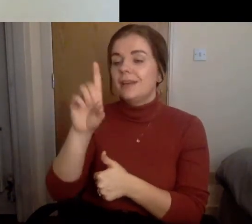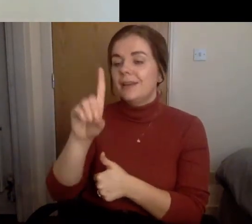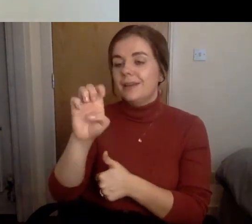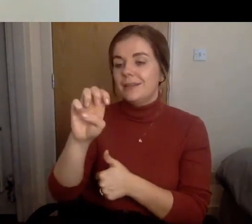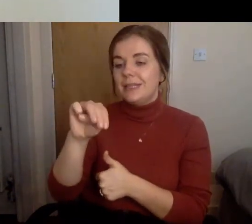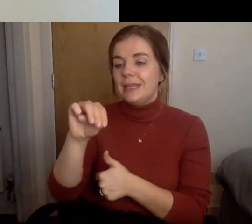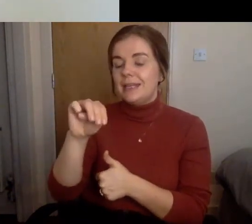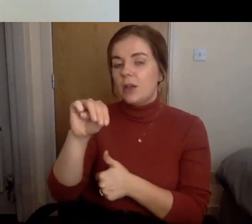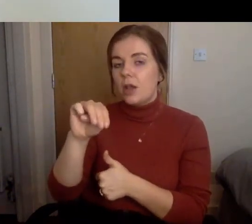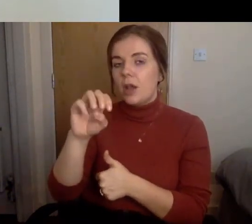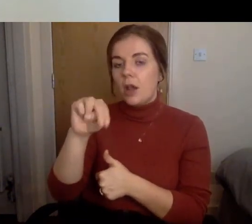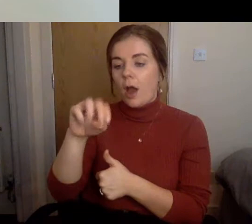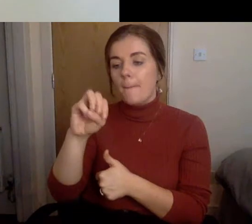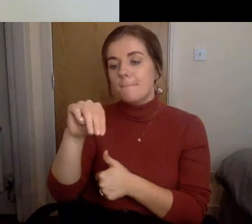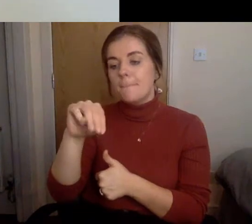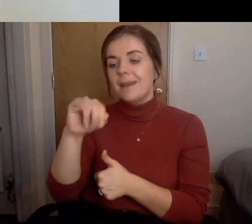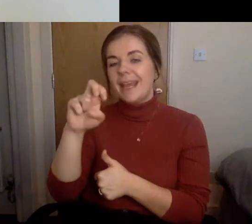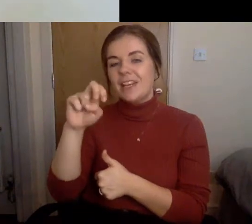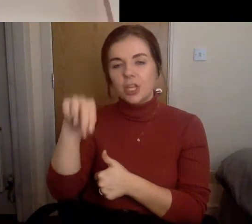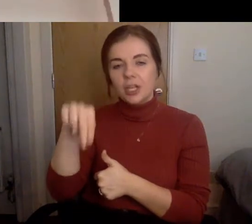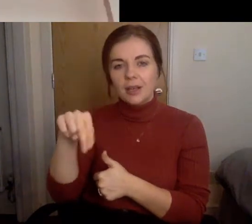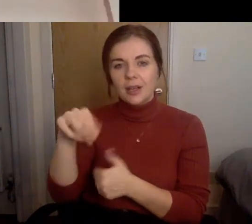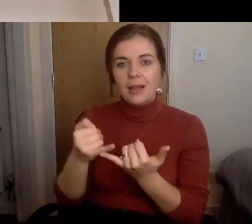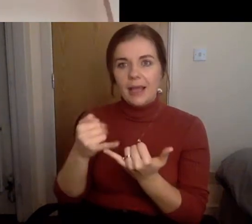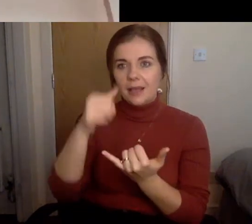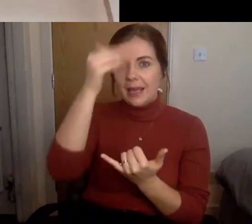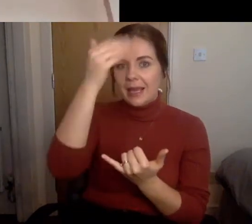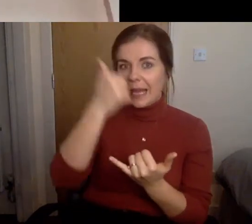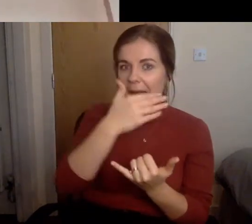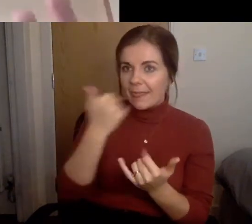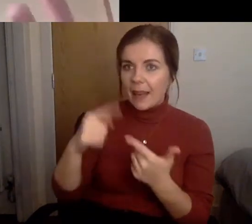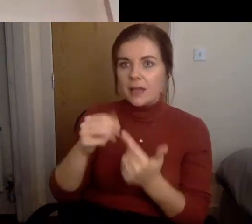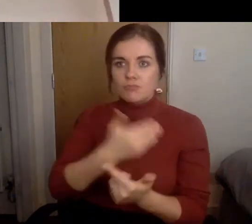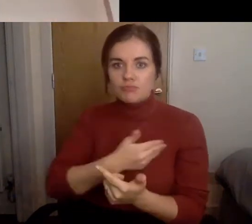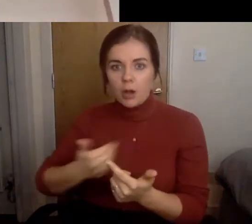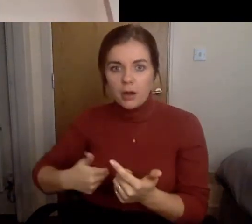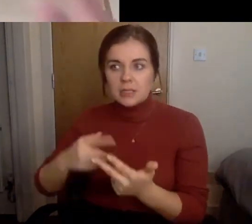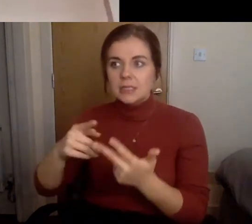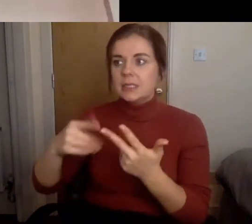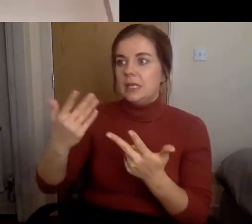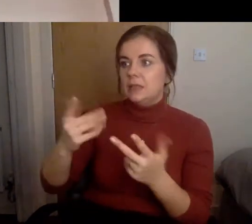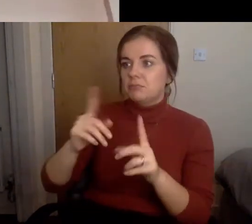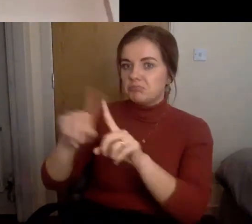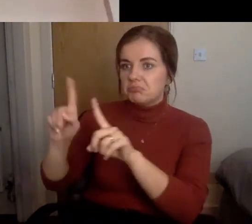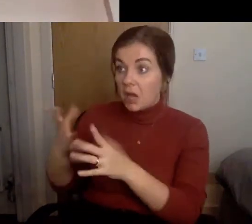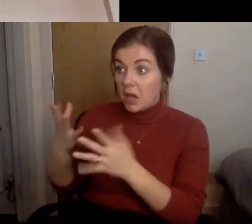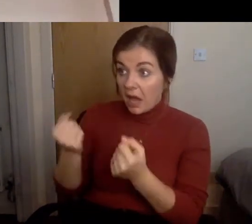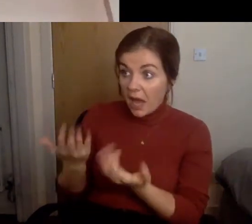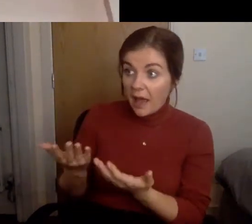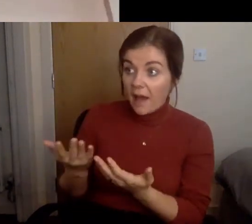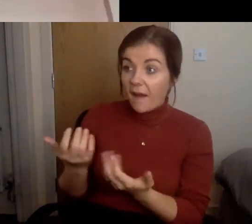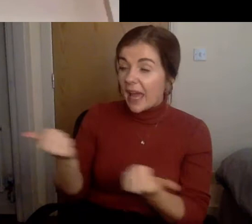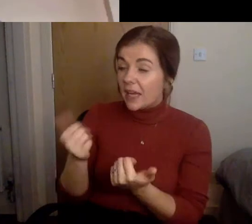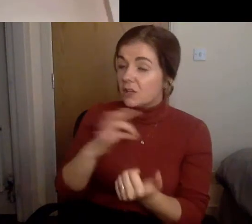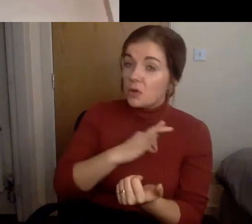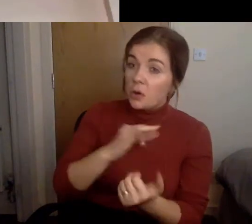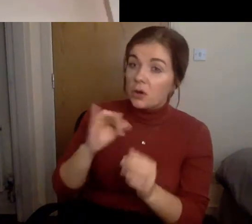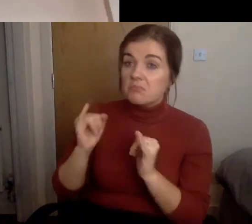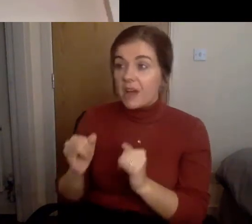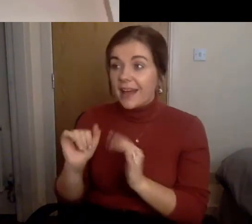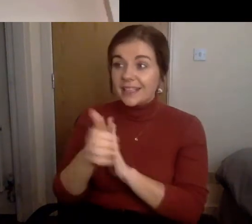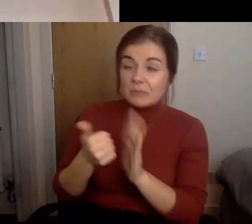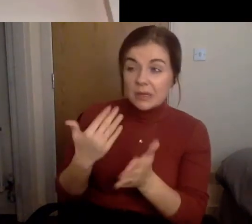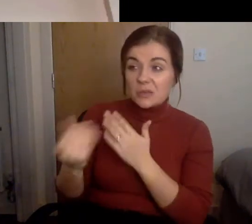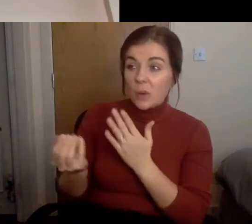work? But just even then, just in a general sense, have you had any bad experience, good experiences, and what would you